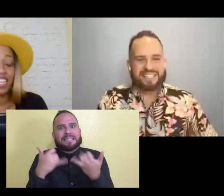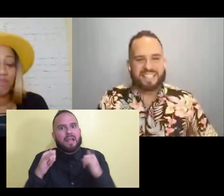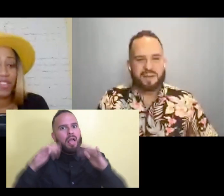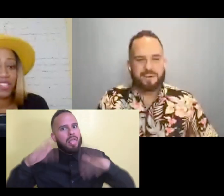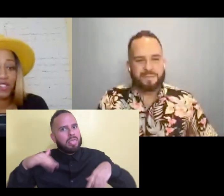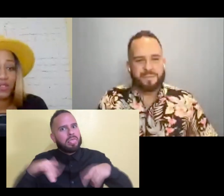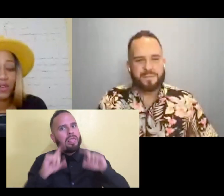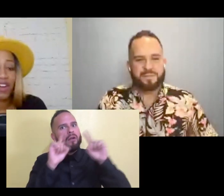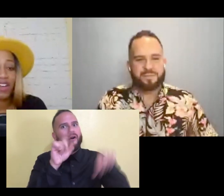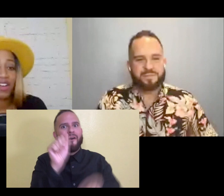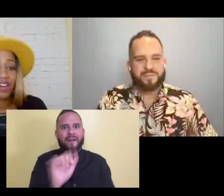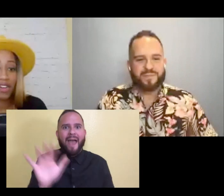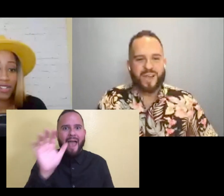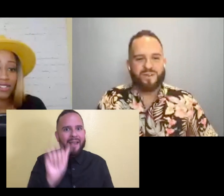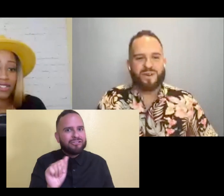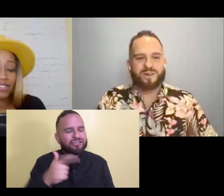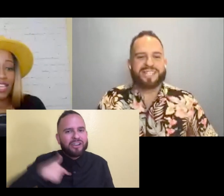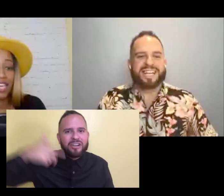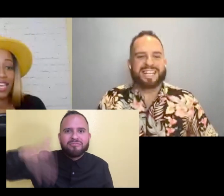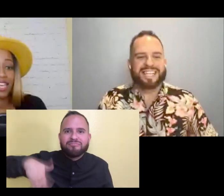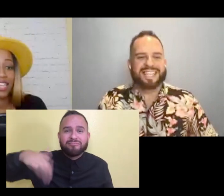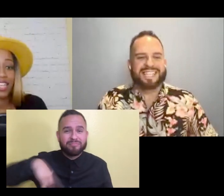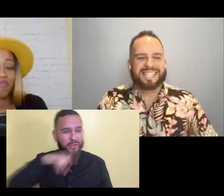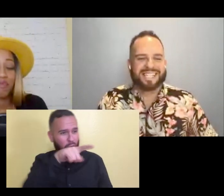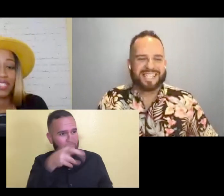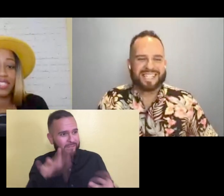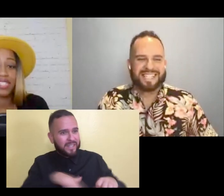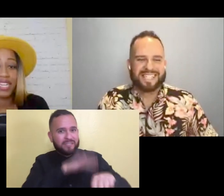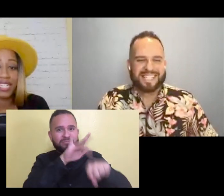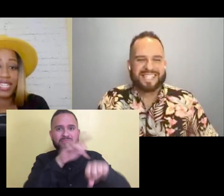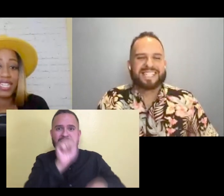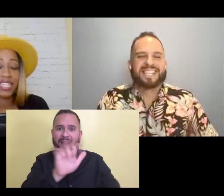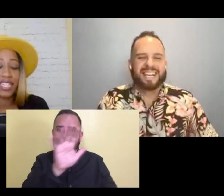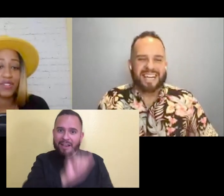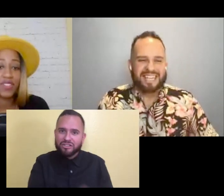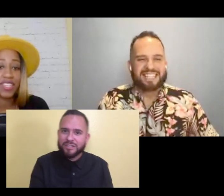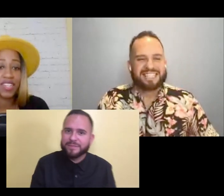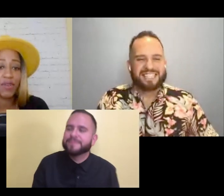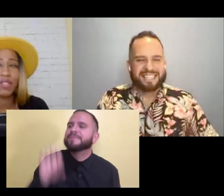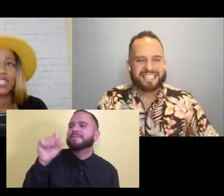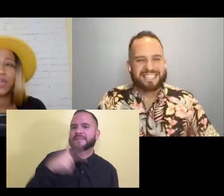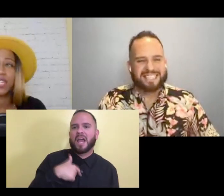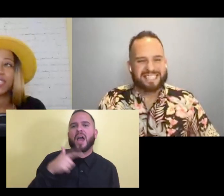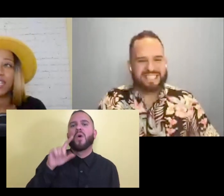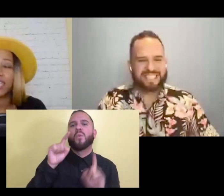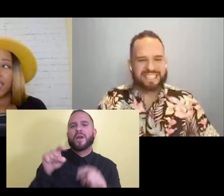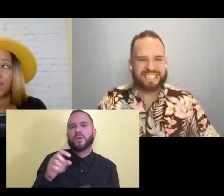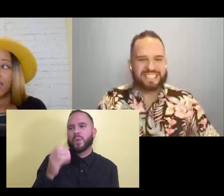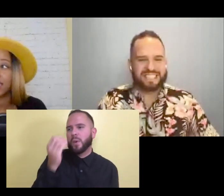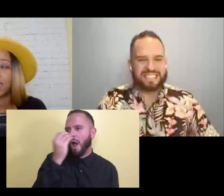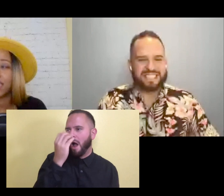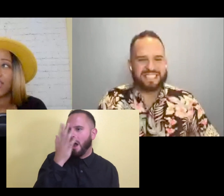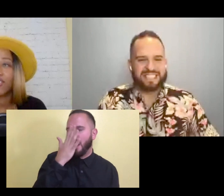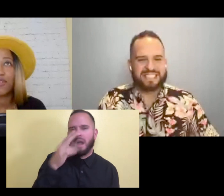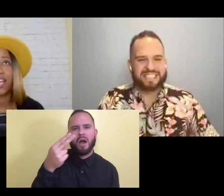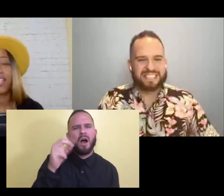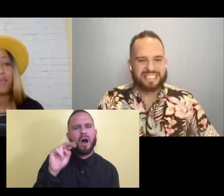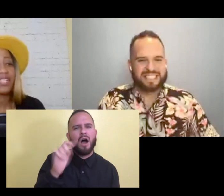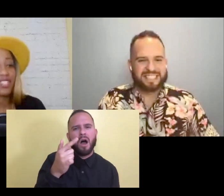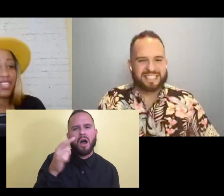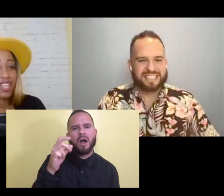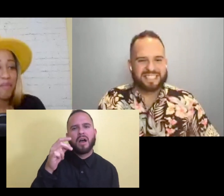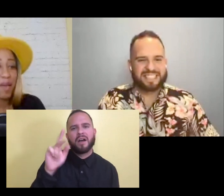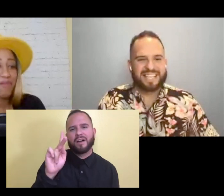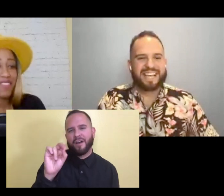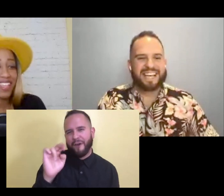Yes, I've been to Hong Kong. Oh, I'm jealous. And I've been to Thailand. Okay. Wait, does Thailand count as? You know what? I